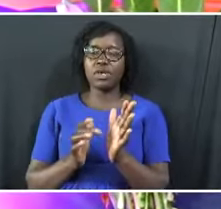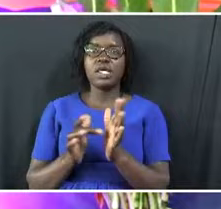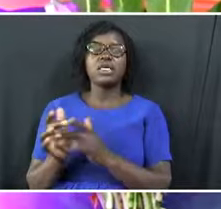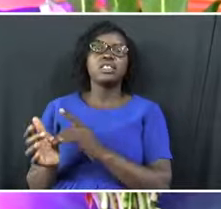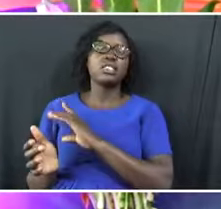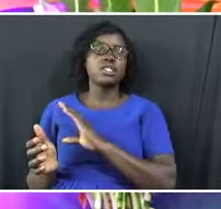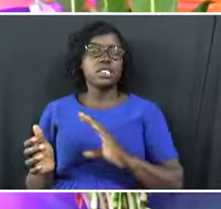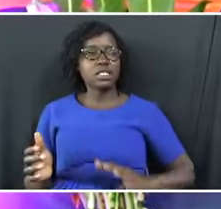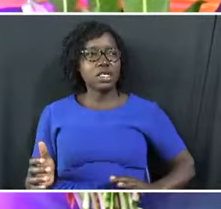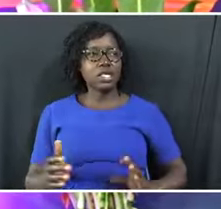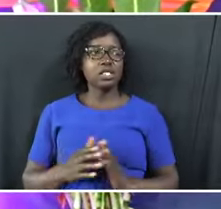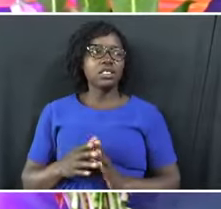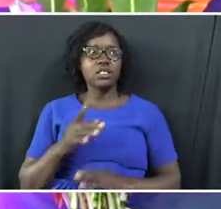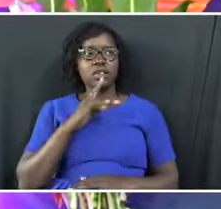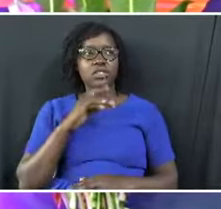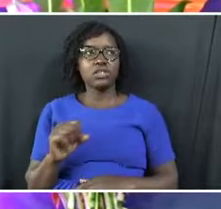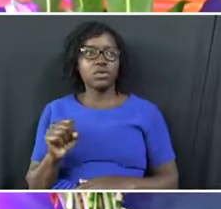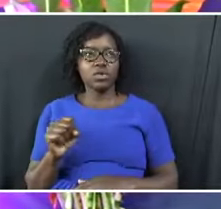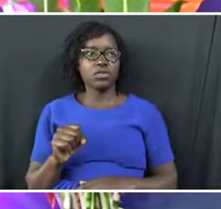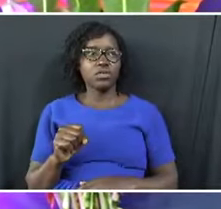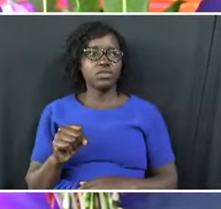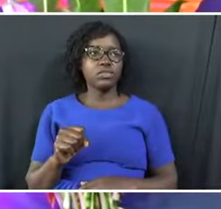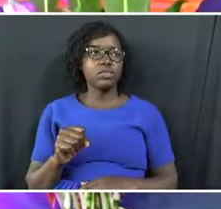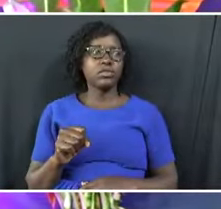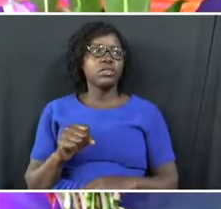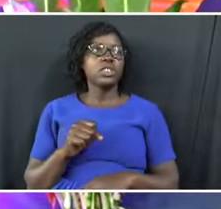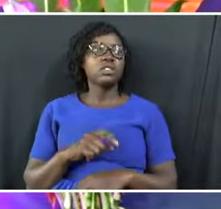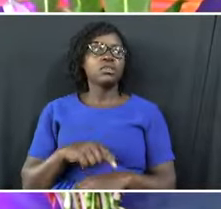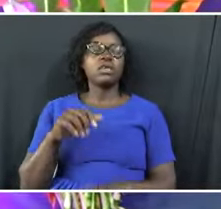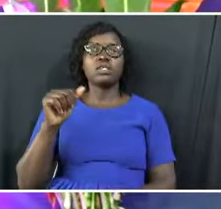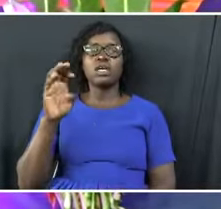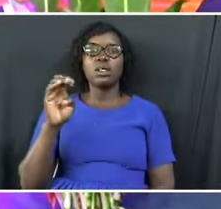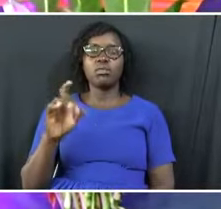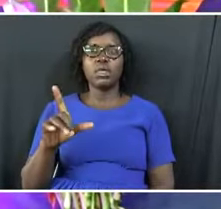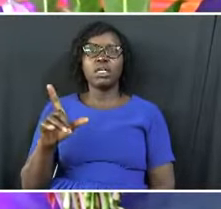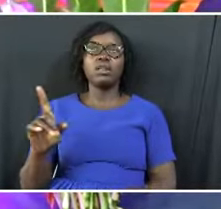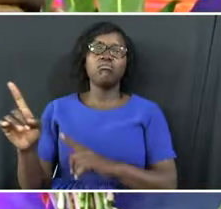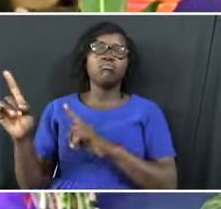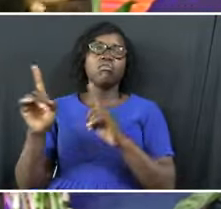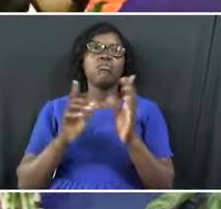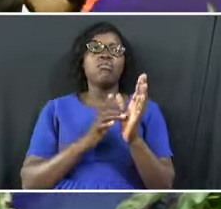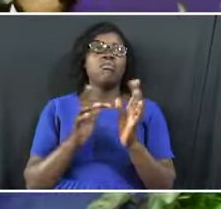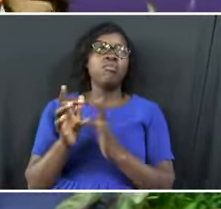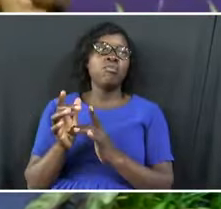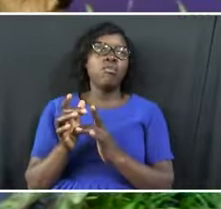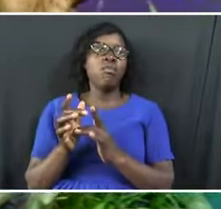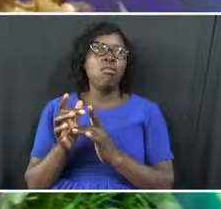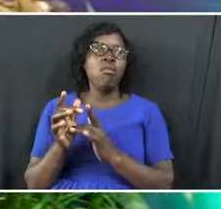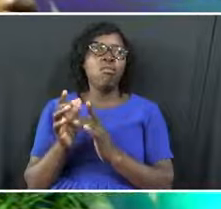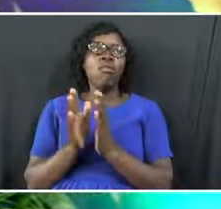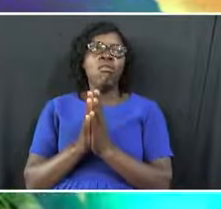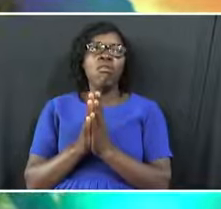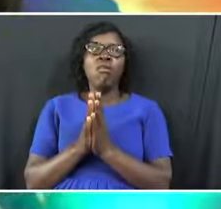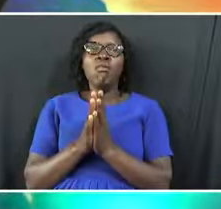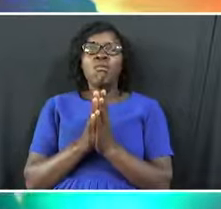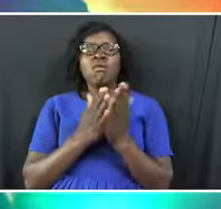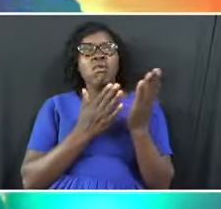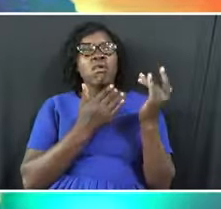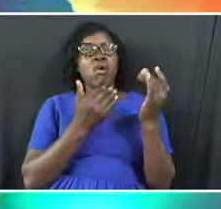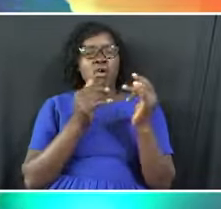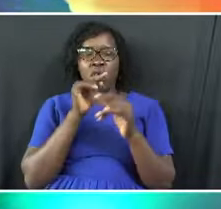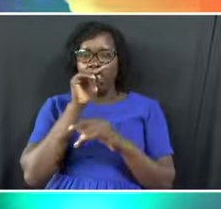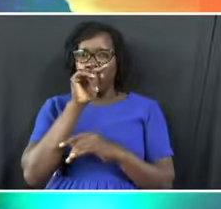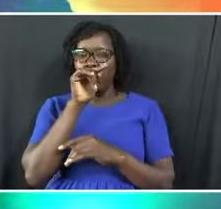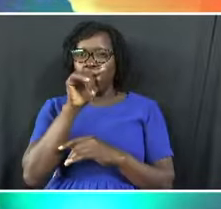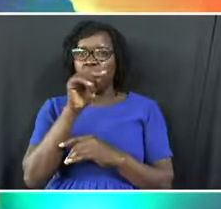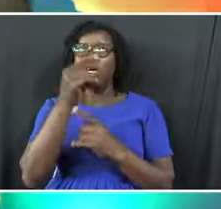Jesus. So when Apple came to Christ Jesus, he came anticipating and pointing